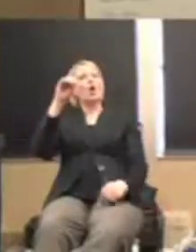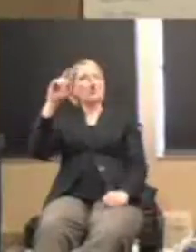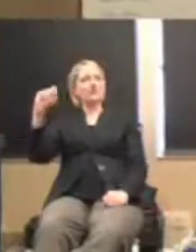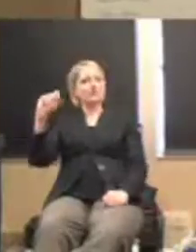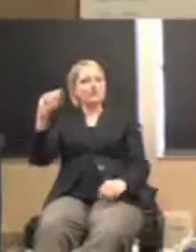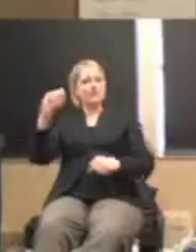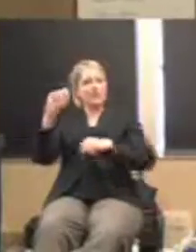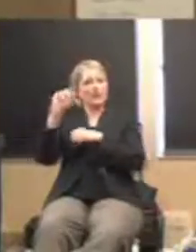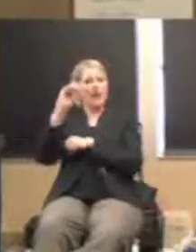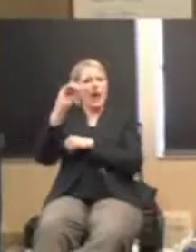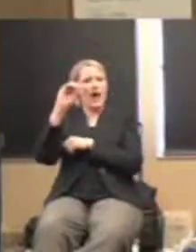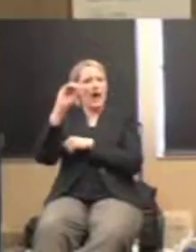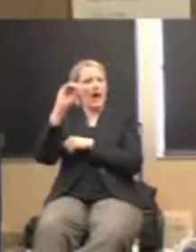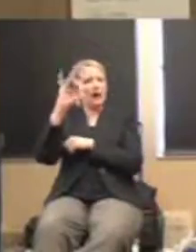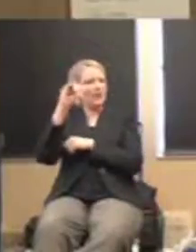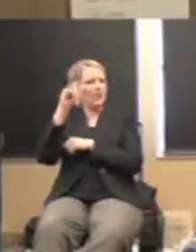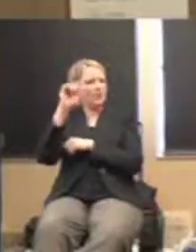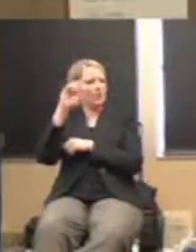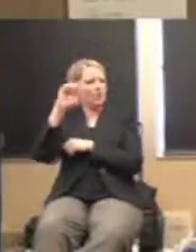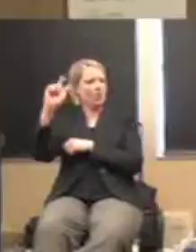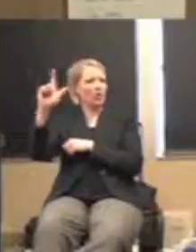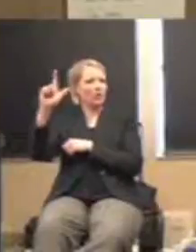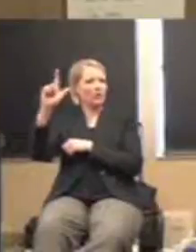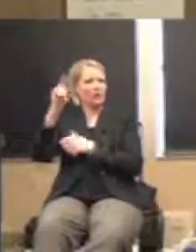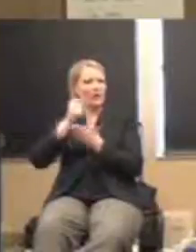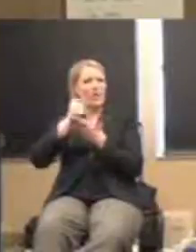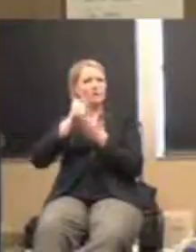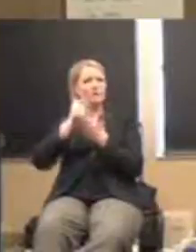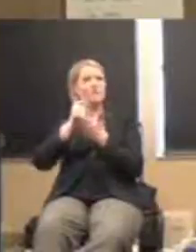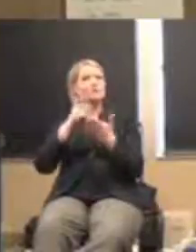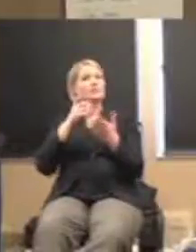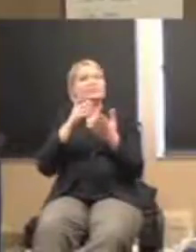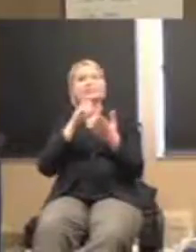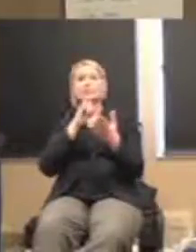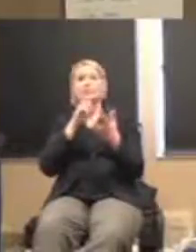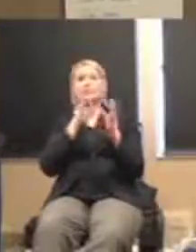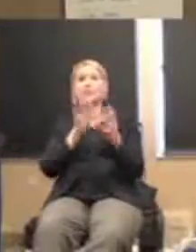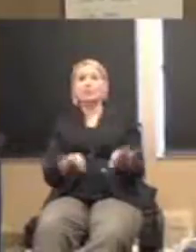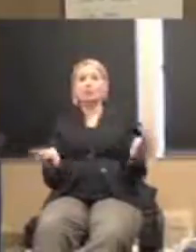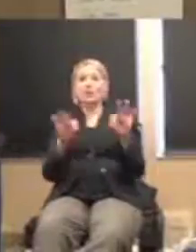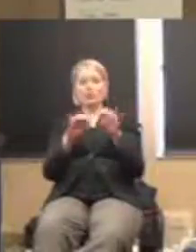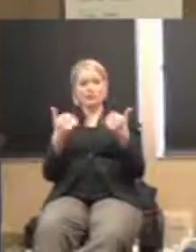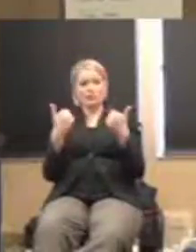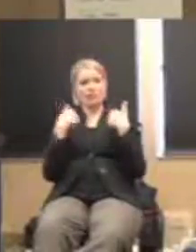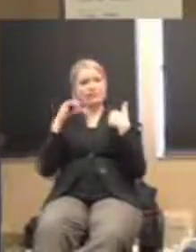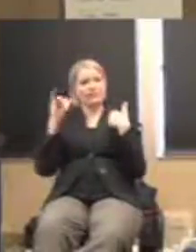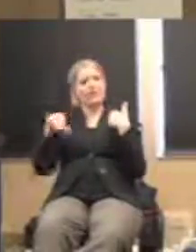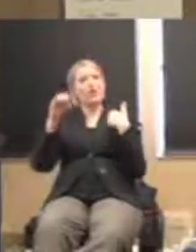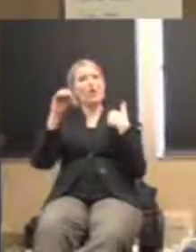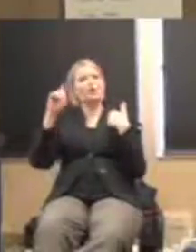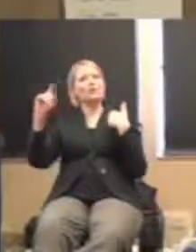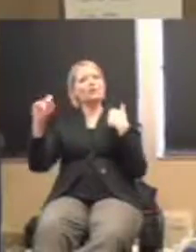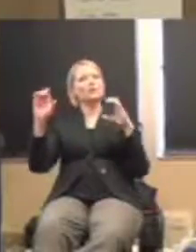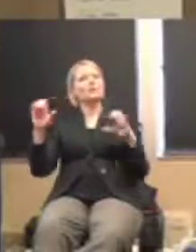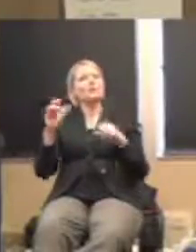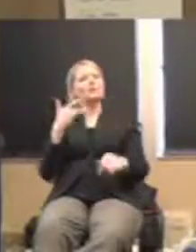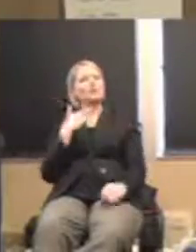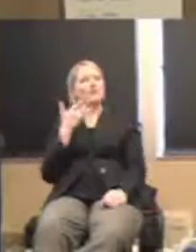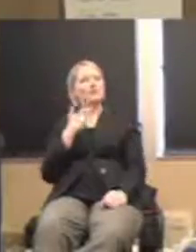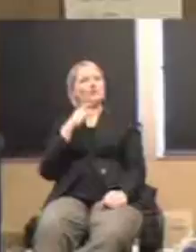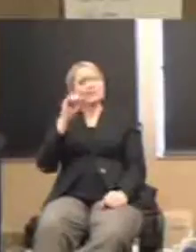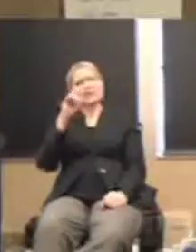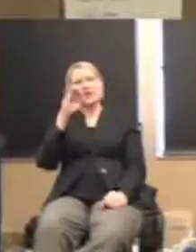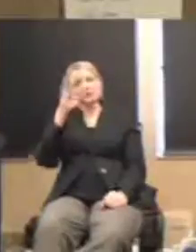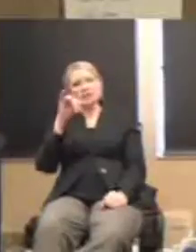your teams, your students' teams? Because it's really important to have that OT to a sensory profile or some type